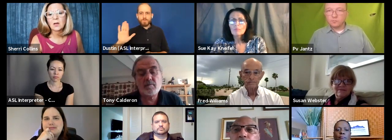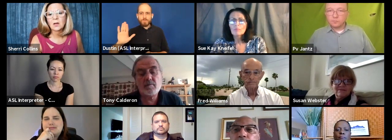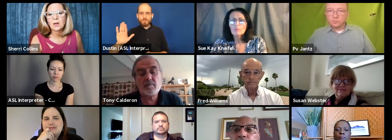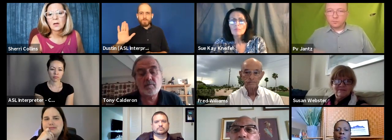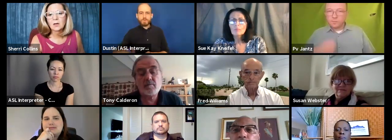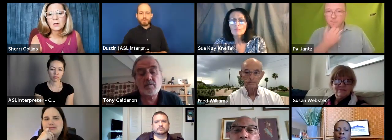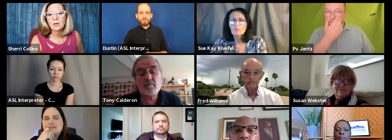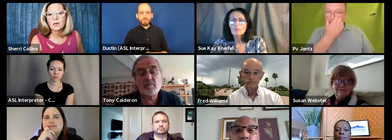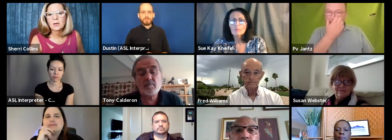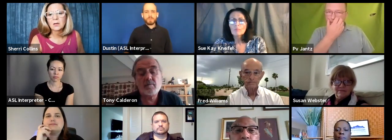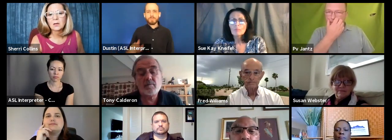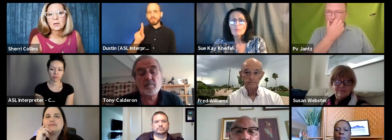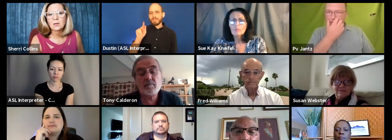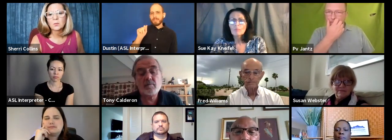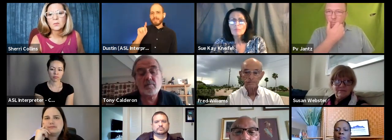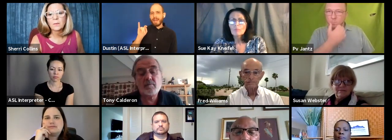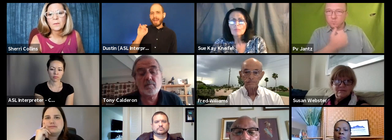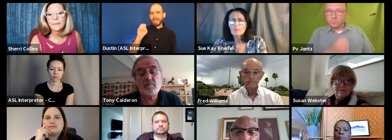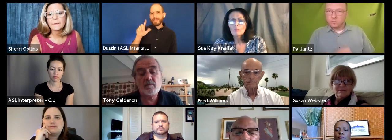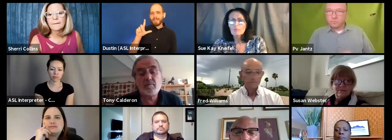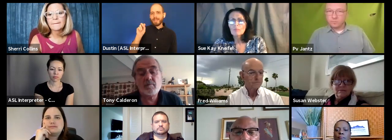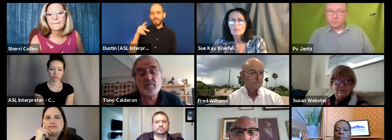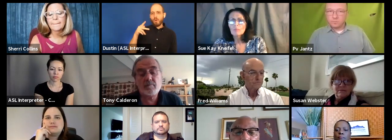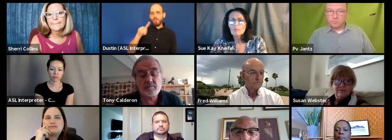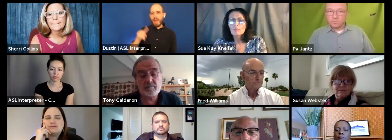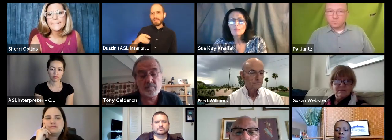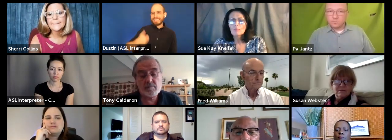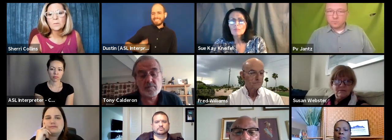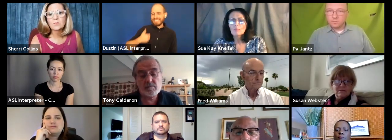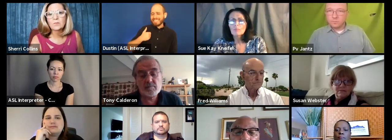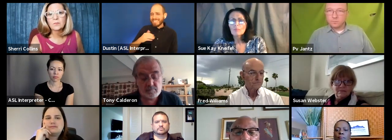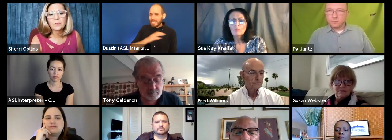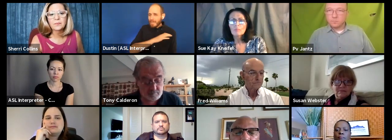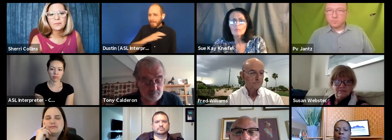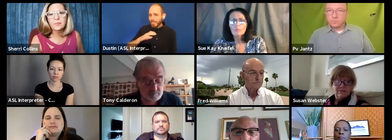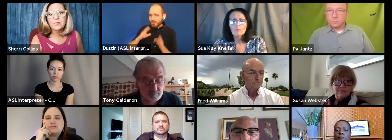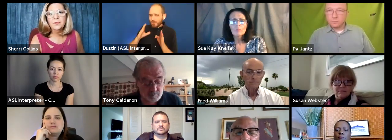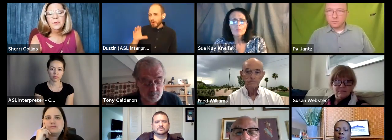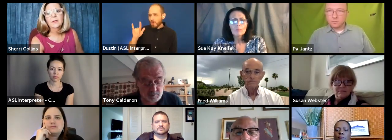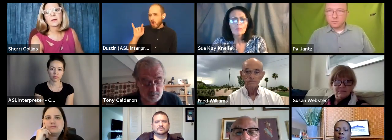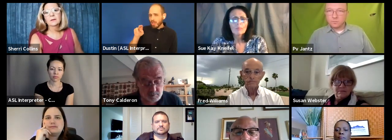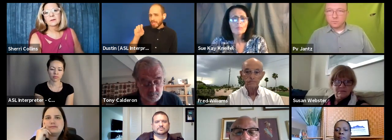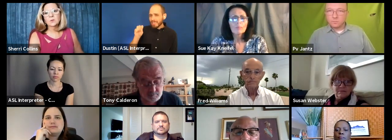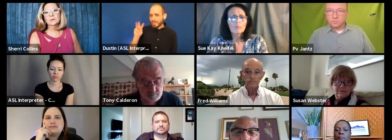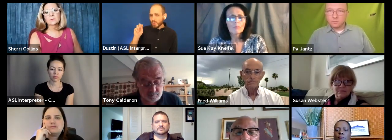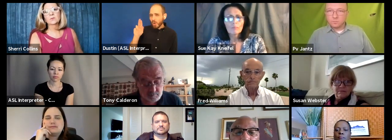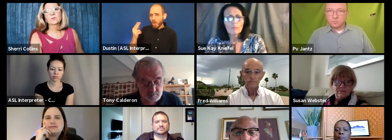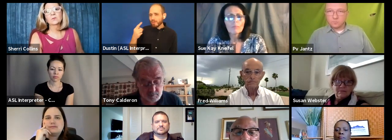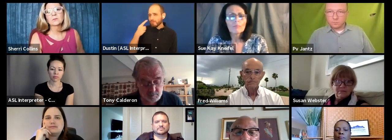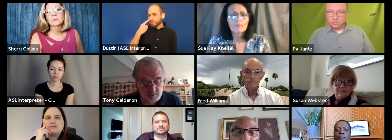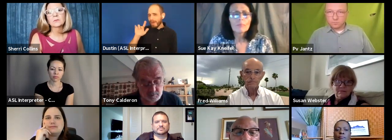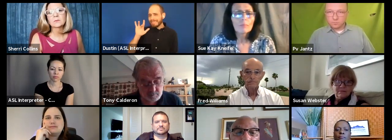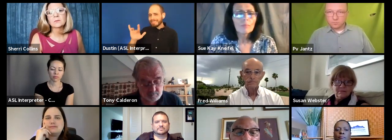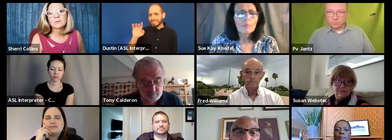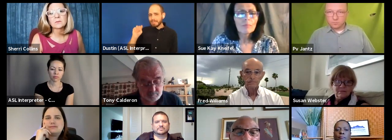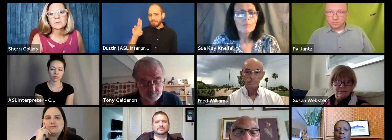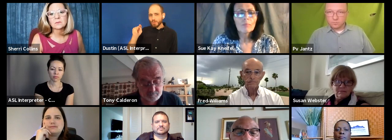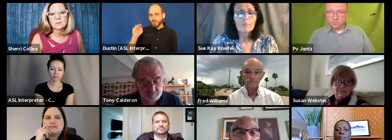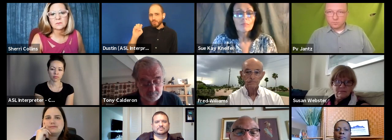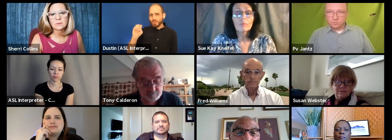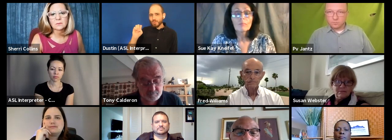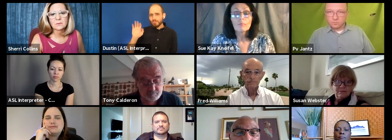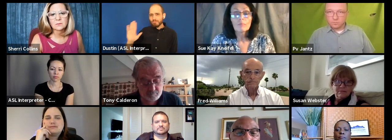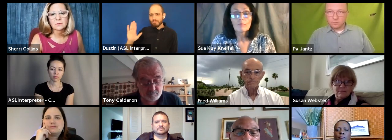Commissioner Collinsworth, if you could mute your phone or your audio, excuse me, in the lower left corner.